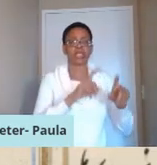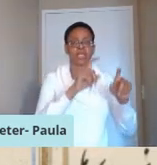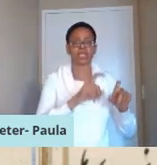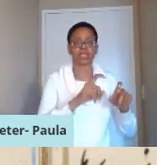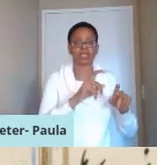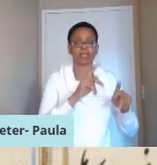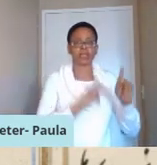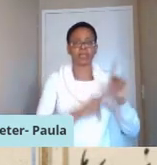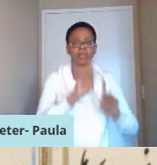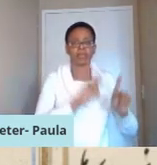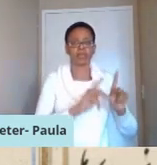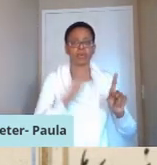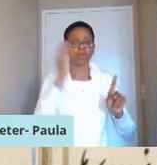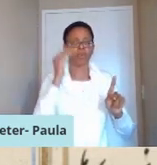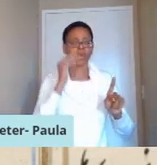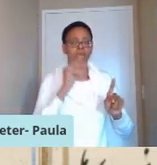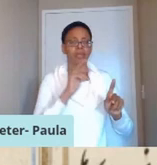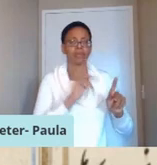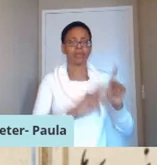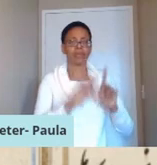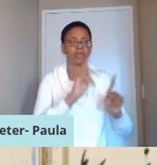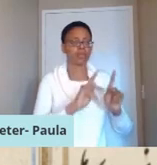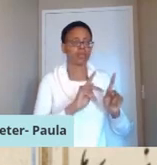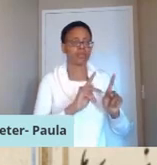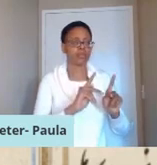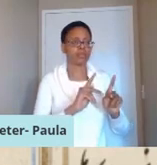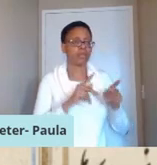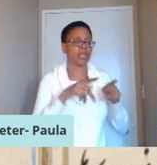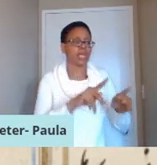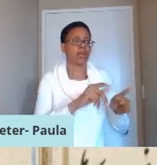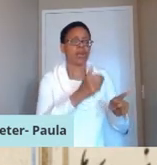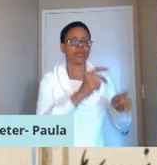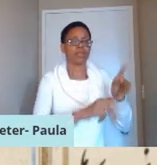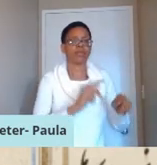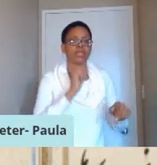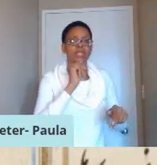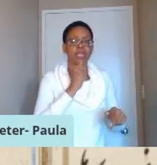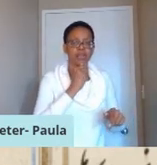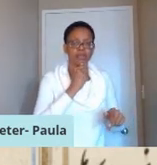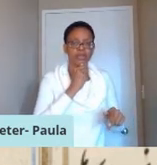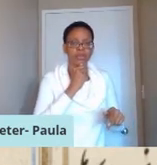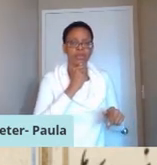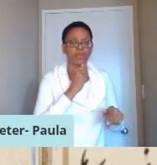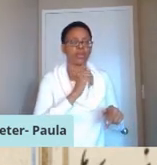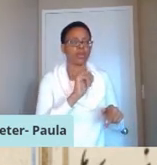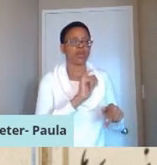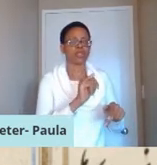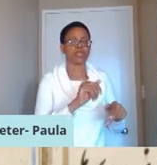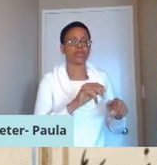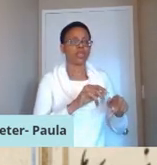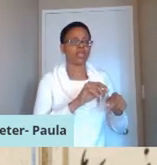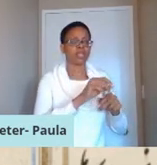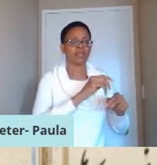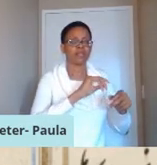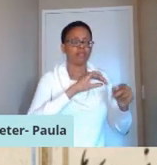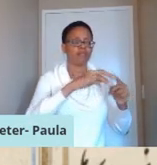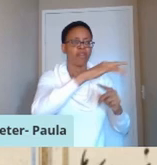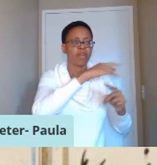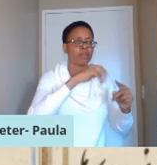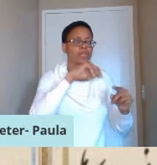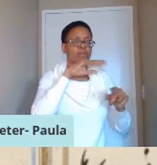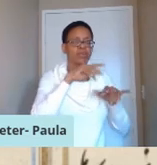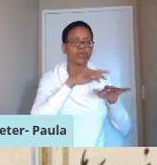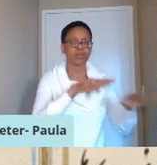lack of action before the suffering of innocent people and also abuse of nature. Some